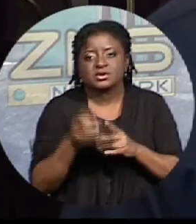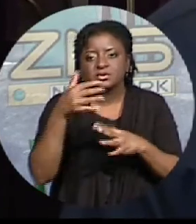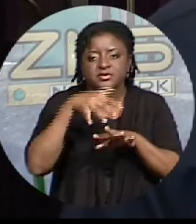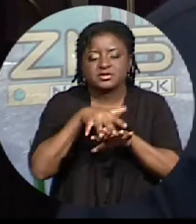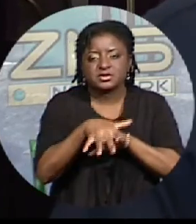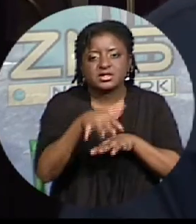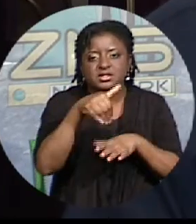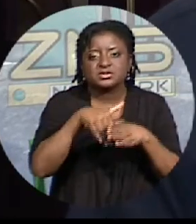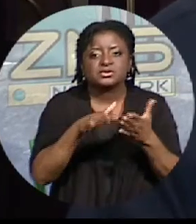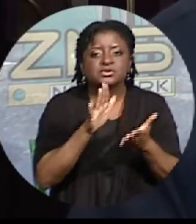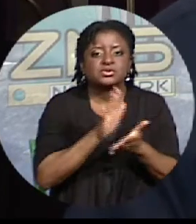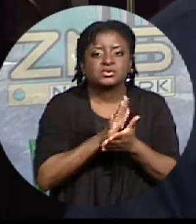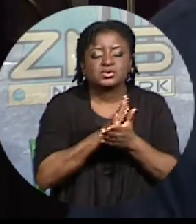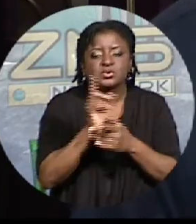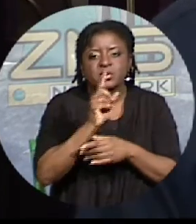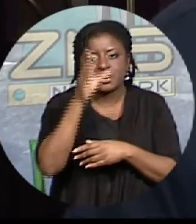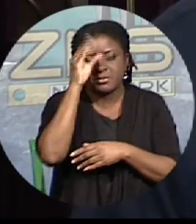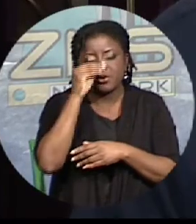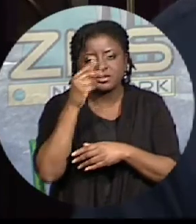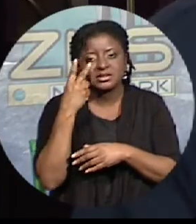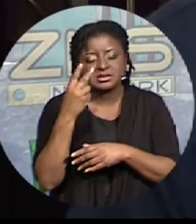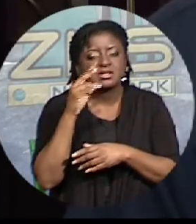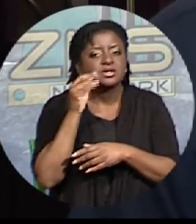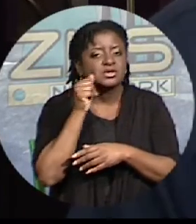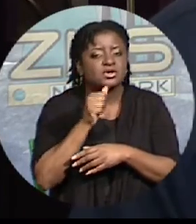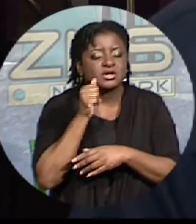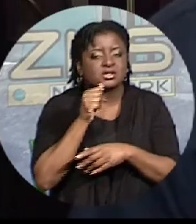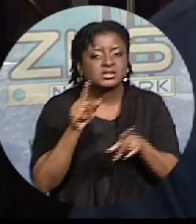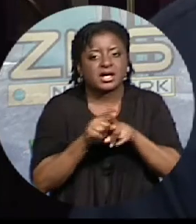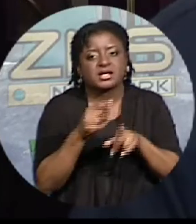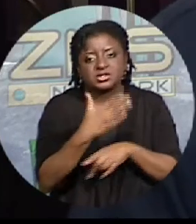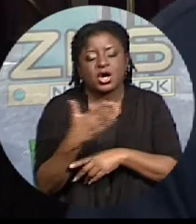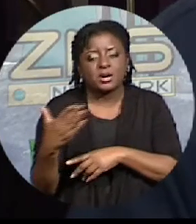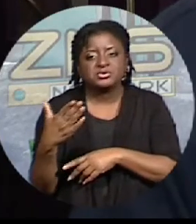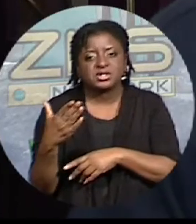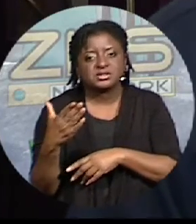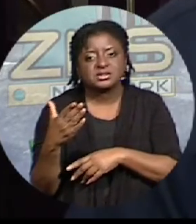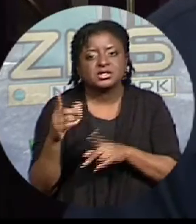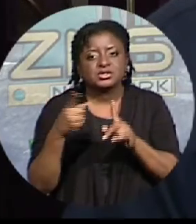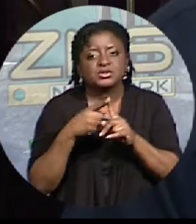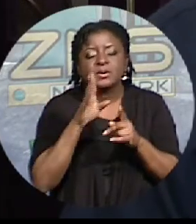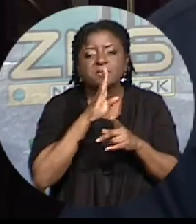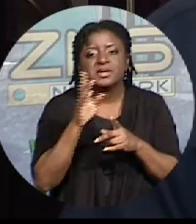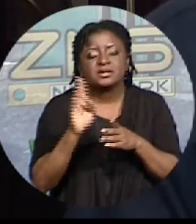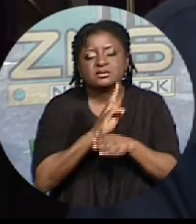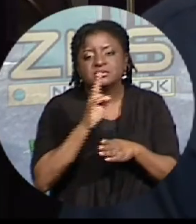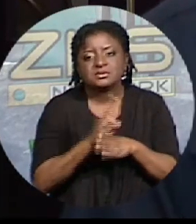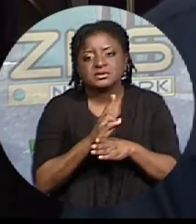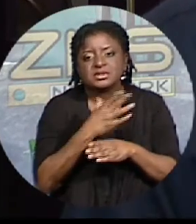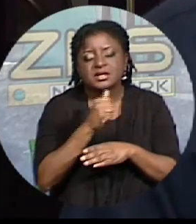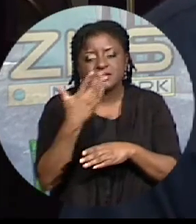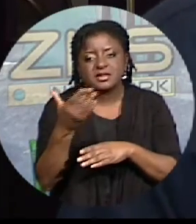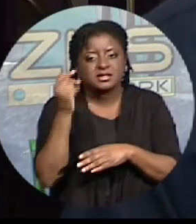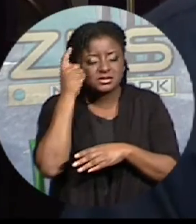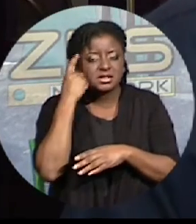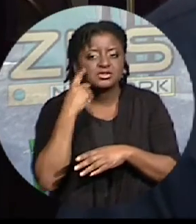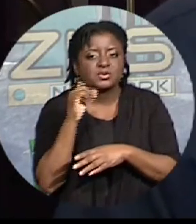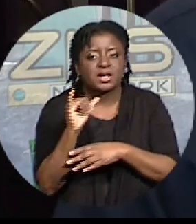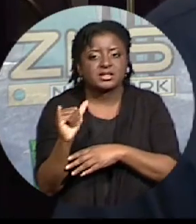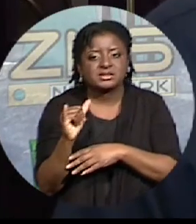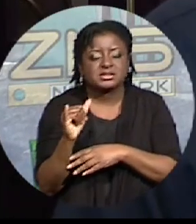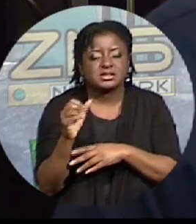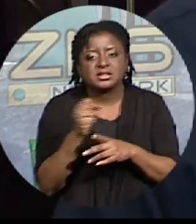the schools, where boys are seeing girls as objects to be exploited and their sexuality